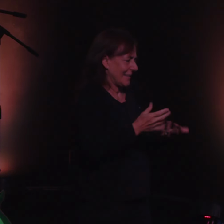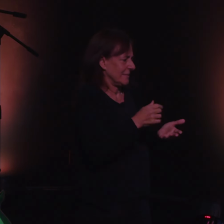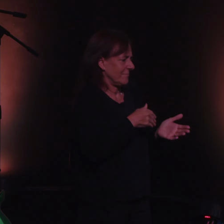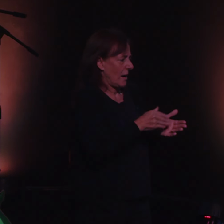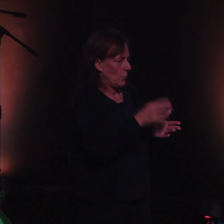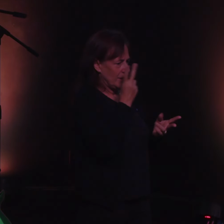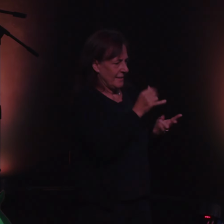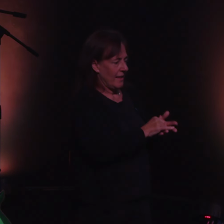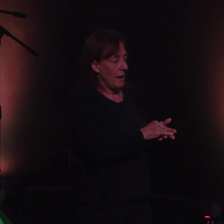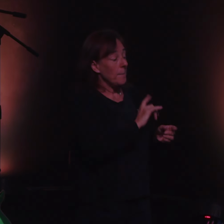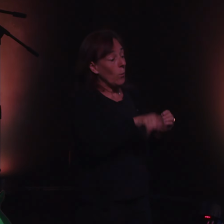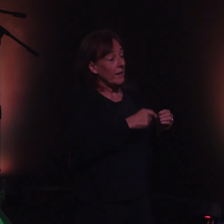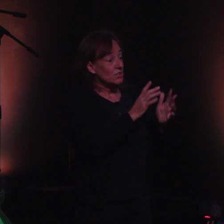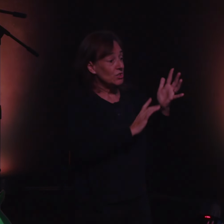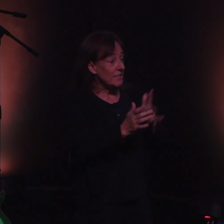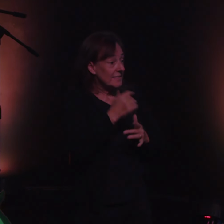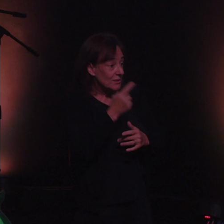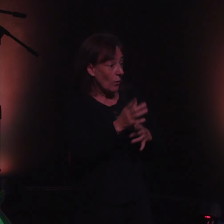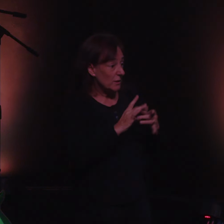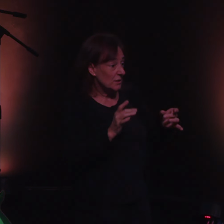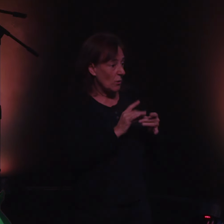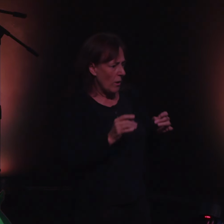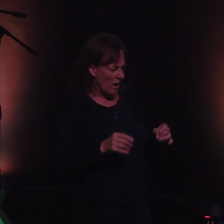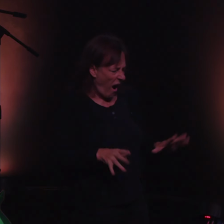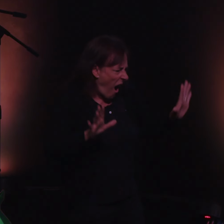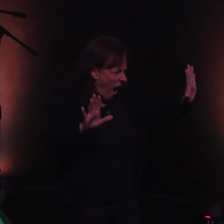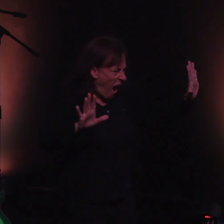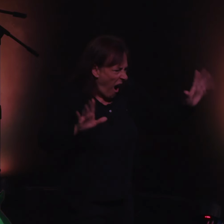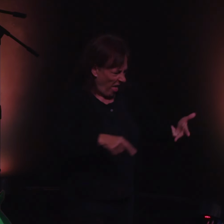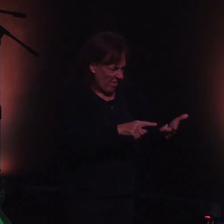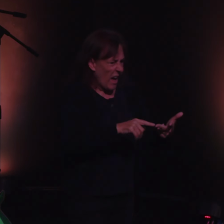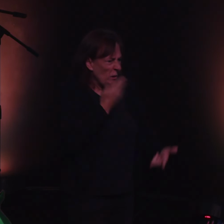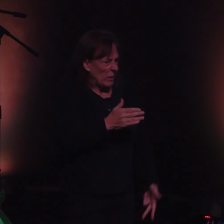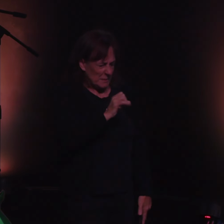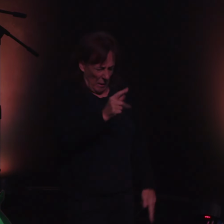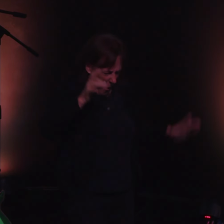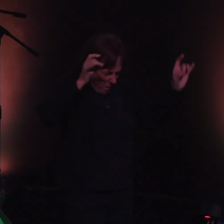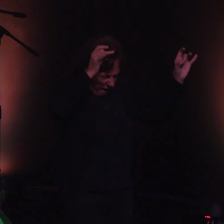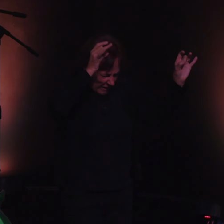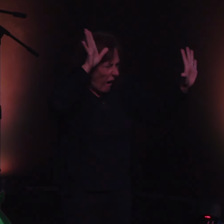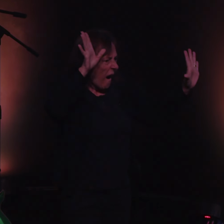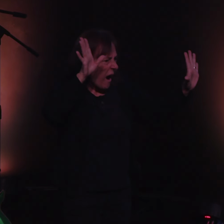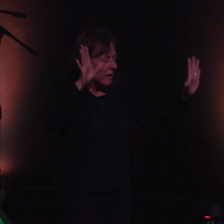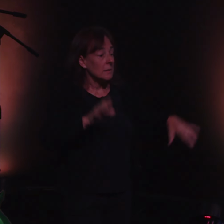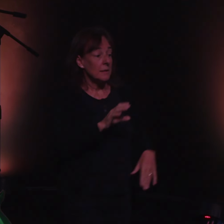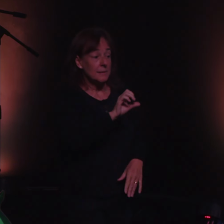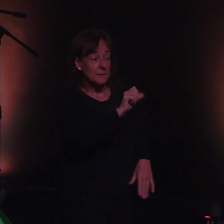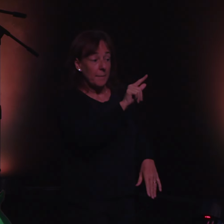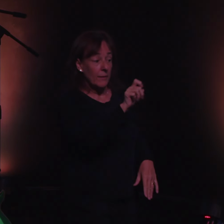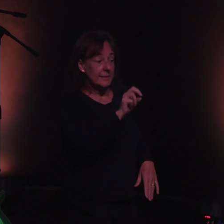us. When Jesus told this story, they would have been enraged at him. See, the Samaritans were